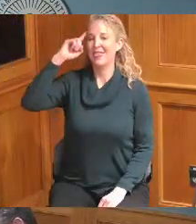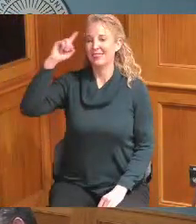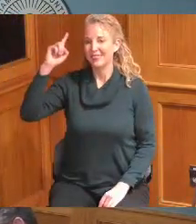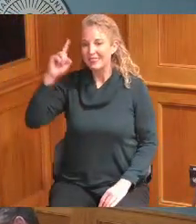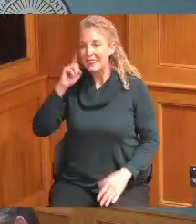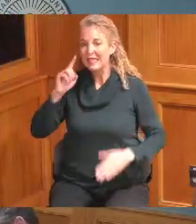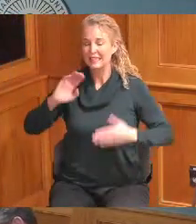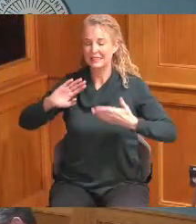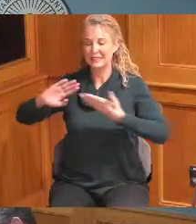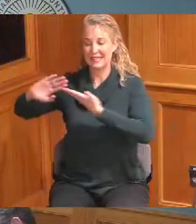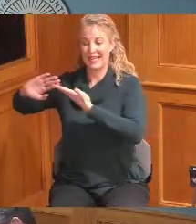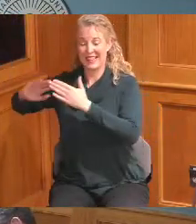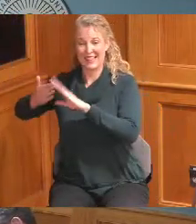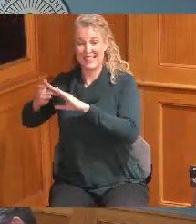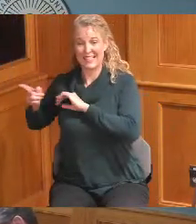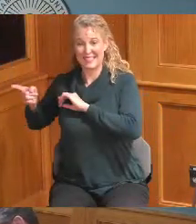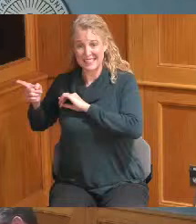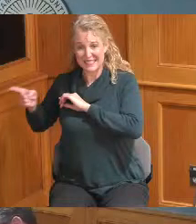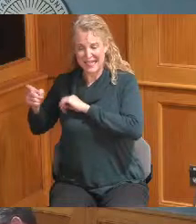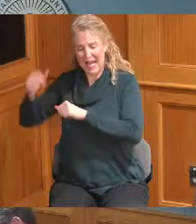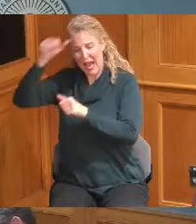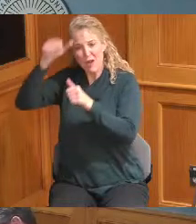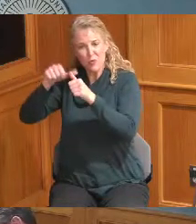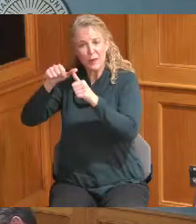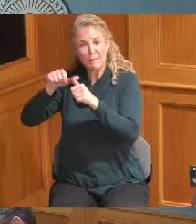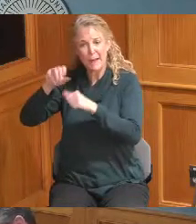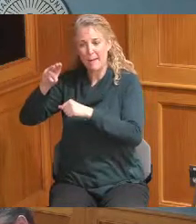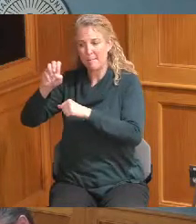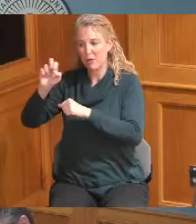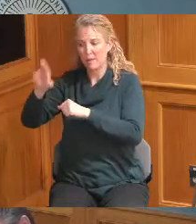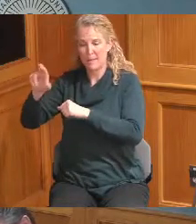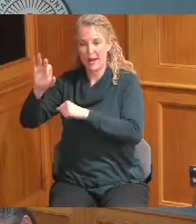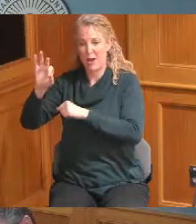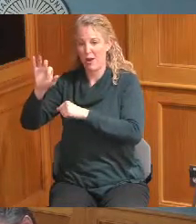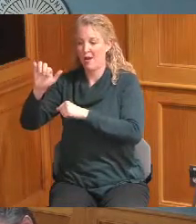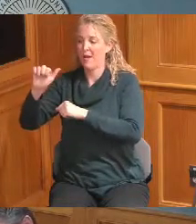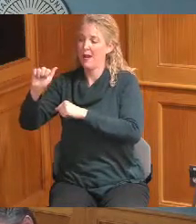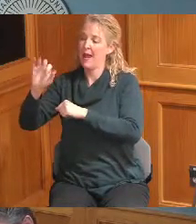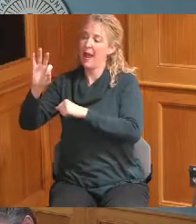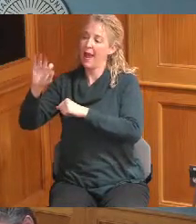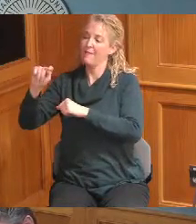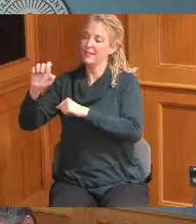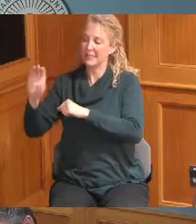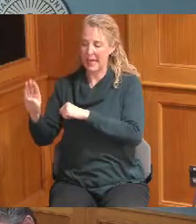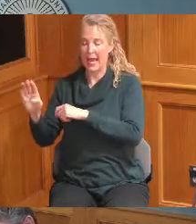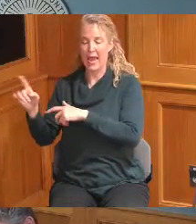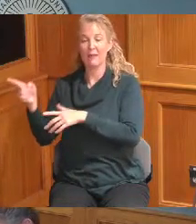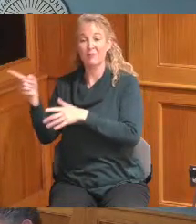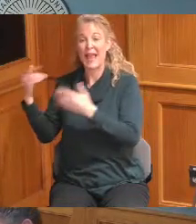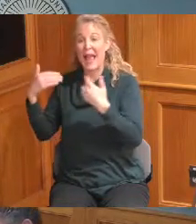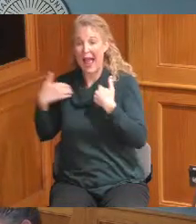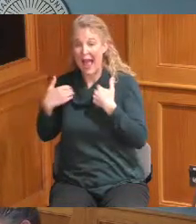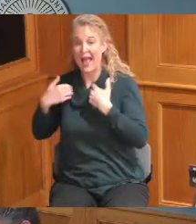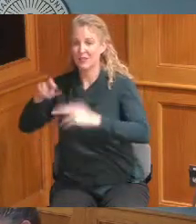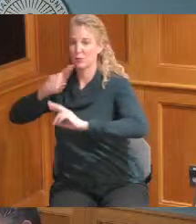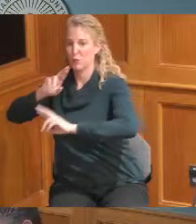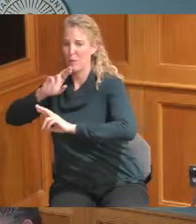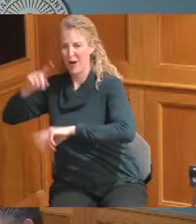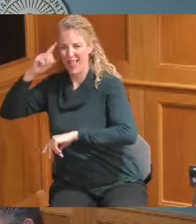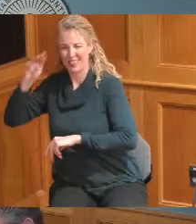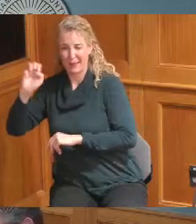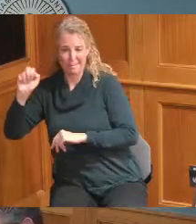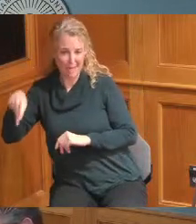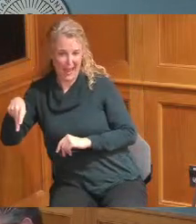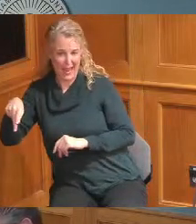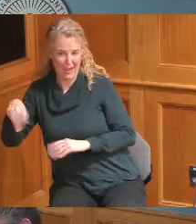I remember AFTAB talking about it. You might want to check or somebody check their website for the city, but I don't know outside of